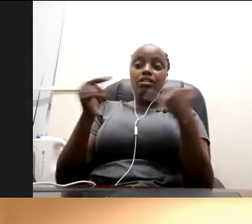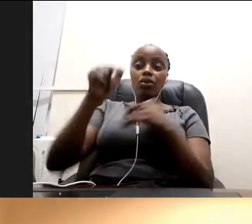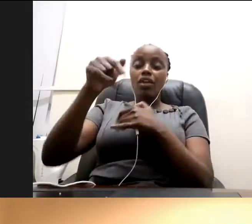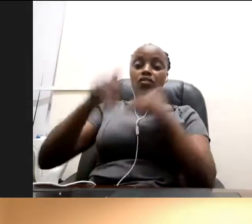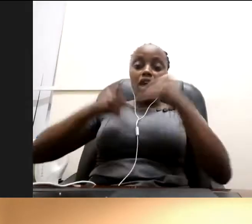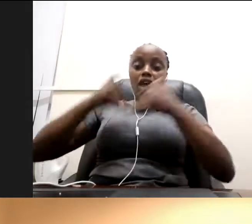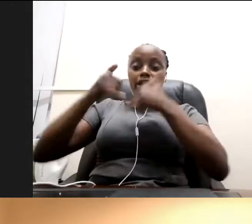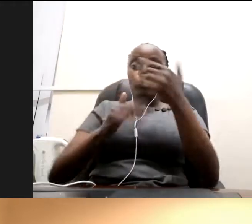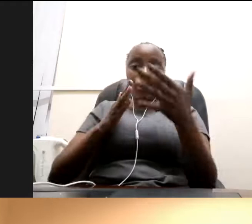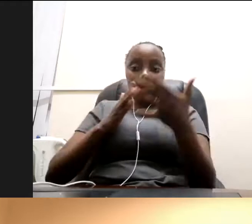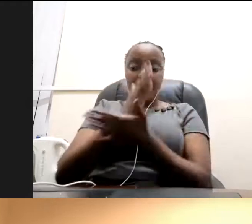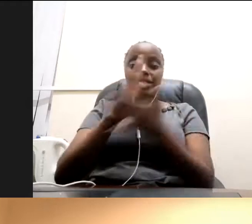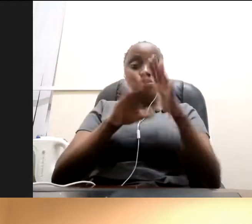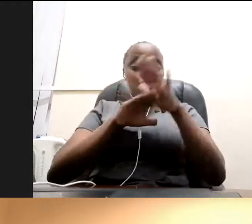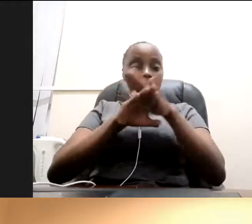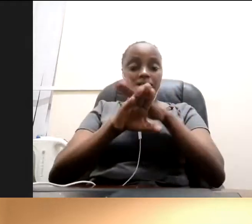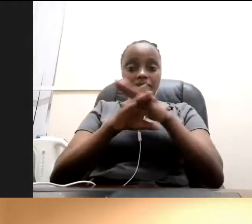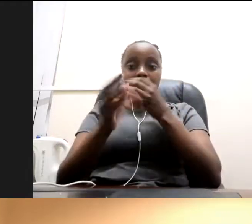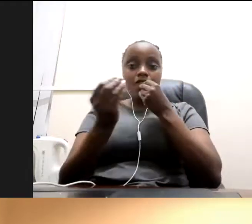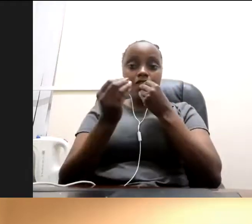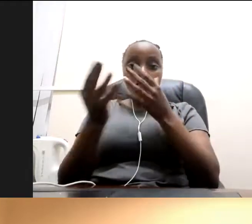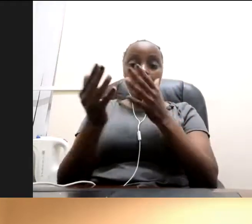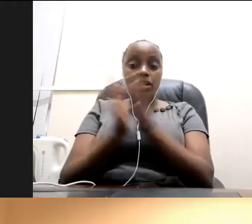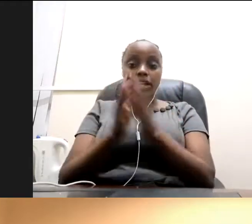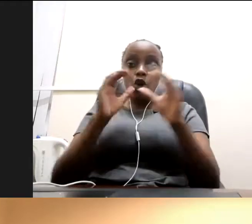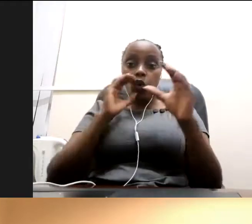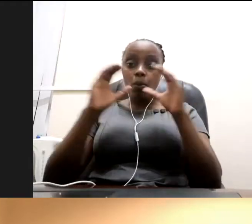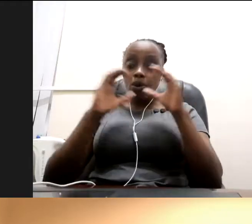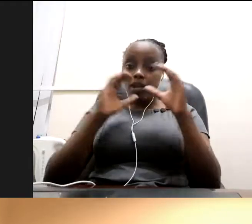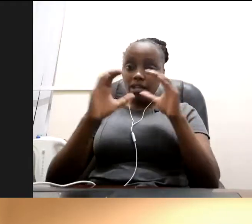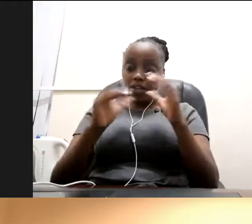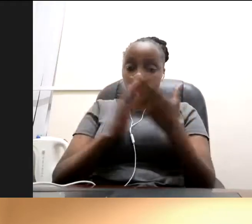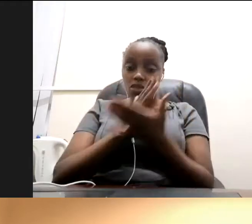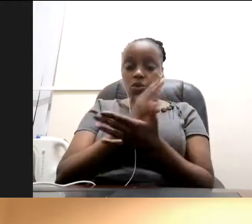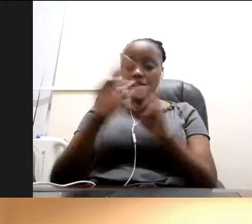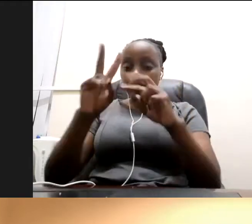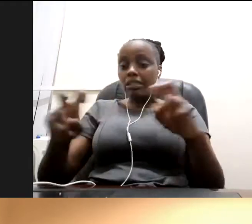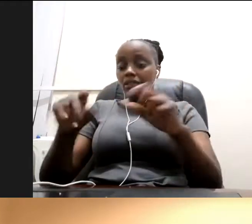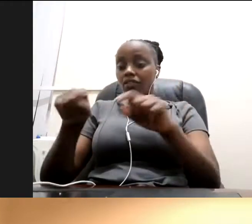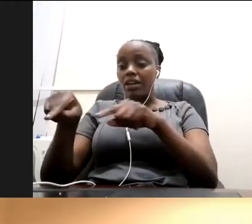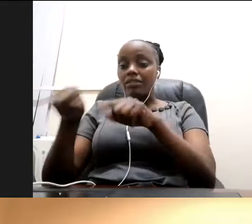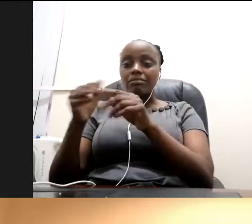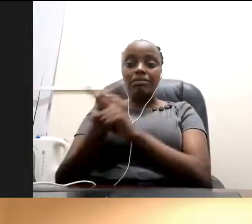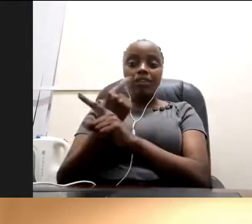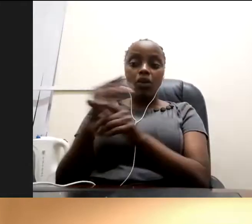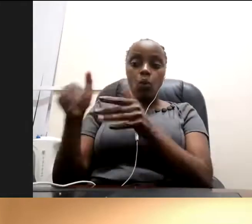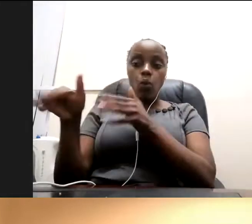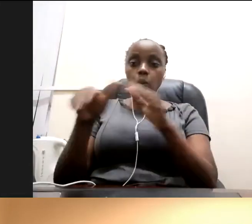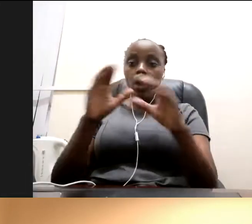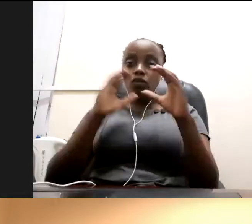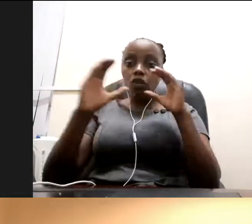to accessibility to information and communication by exploring different methods of communication that